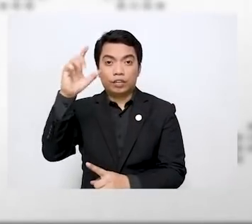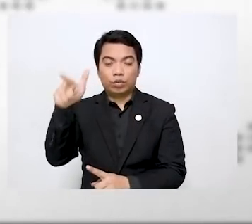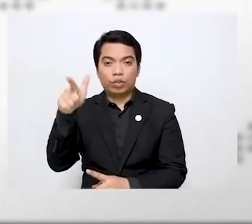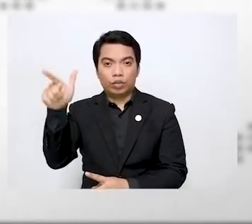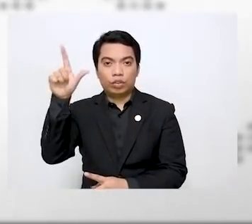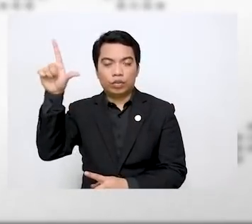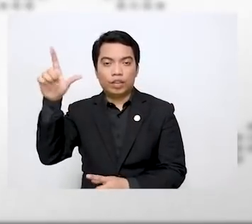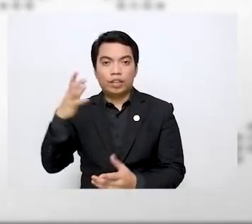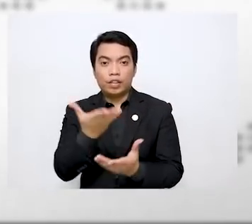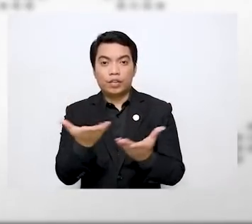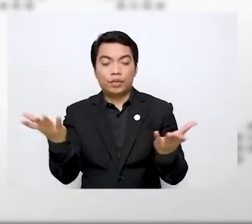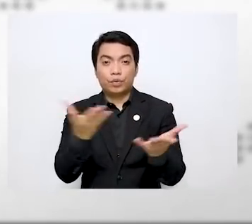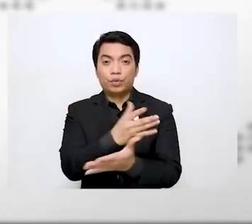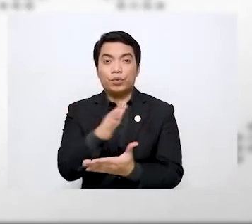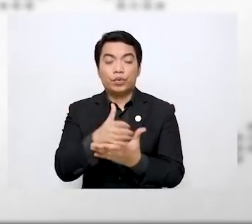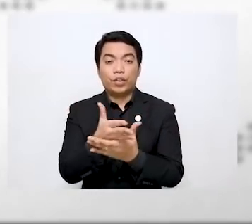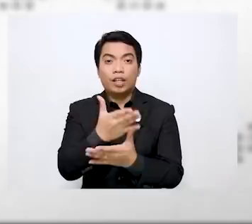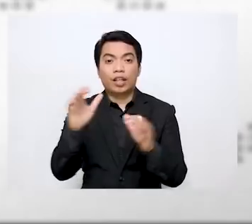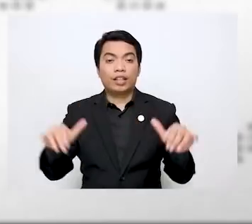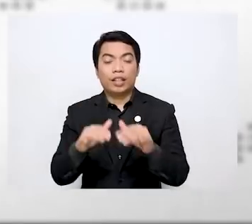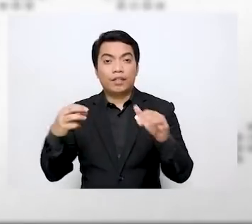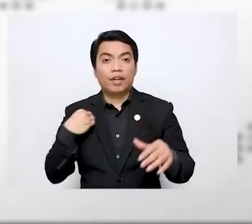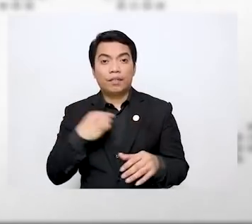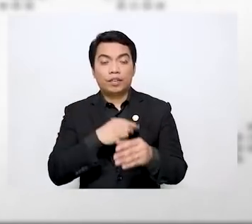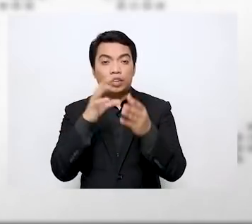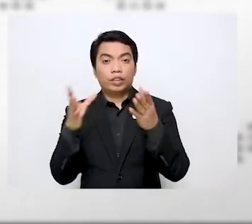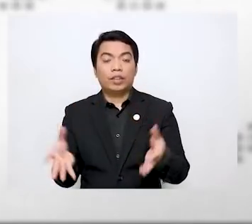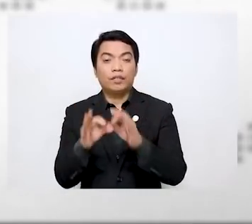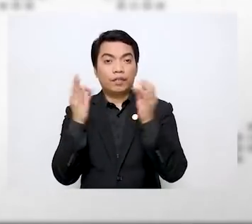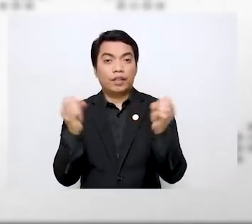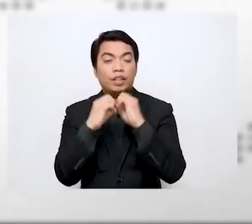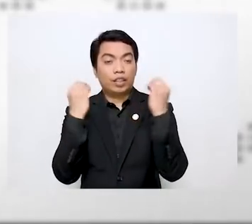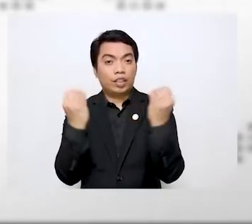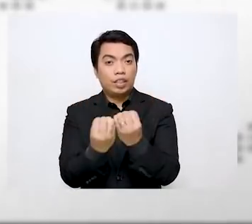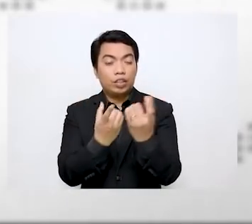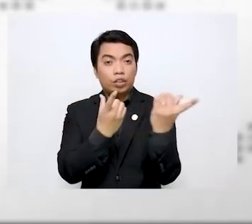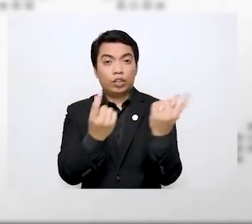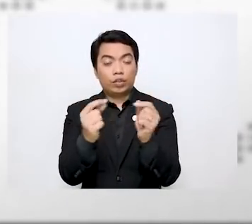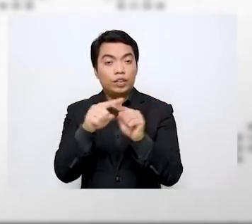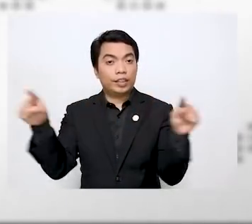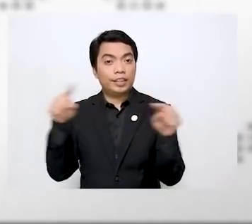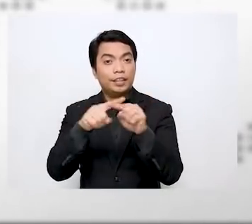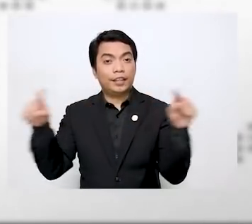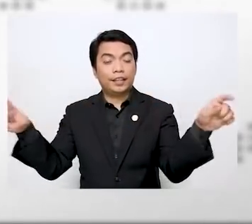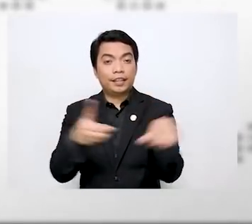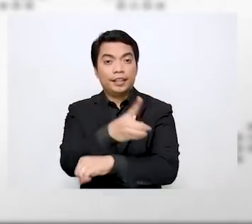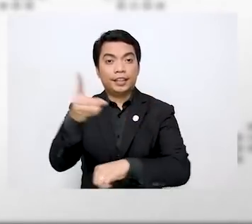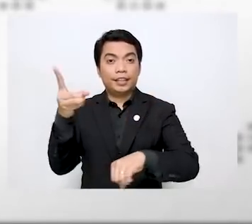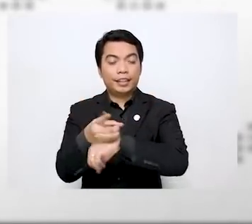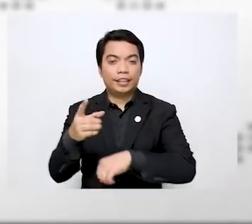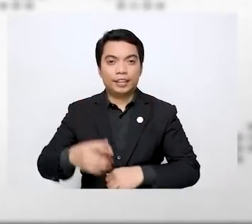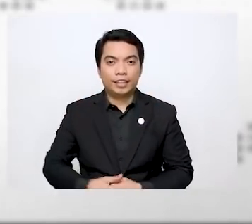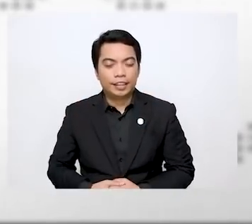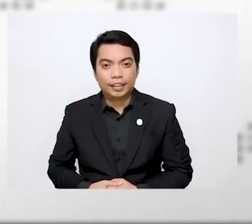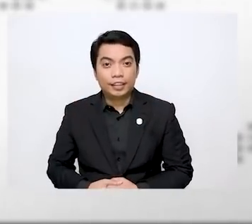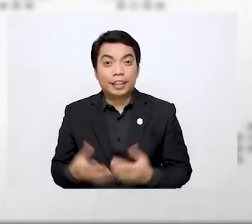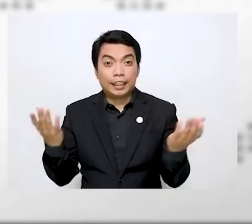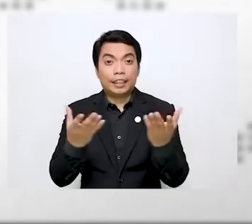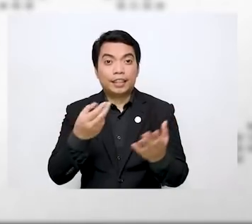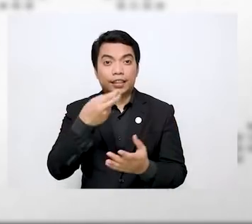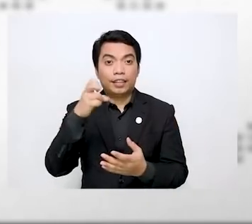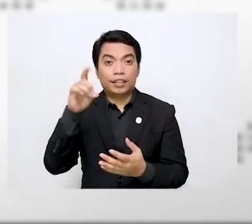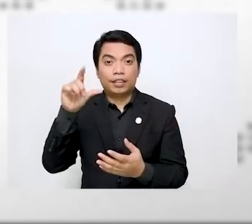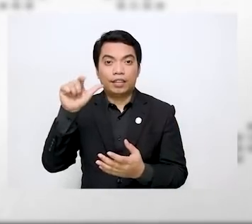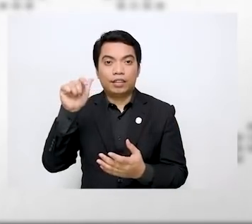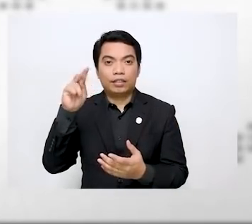2021, we'll share with you the activities that members of the Christian Family Organizations conducted in various districts.